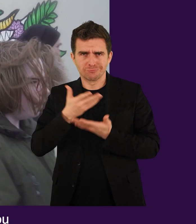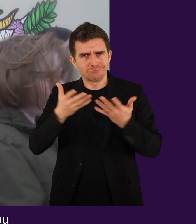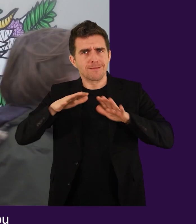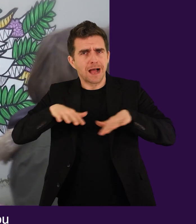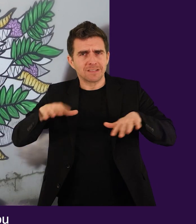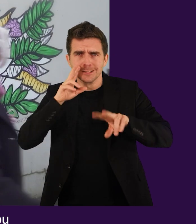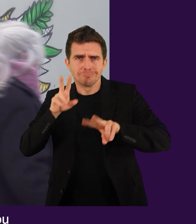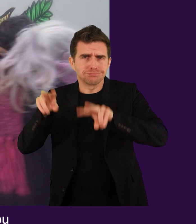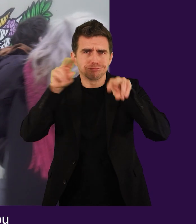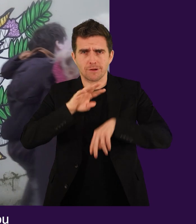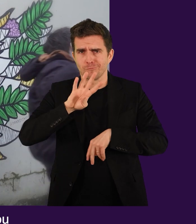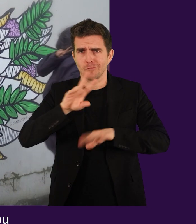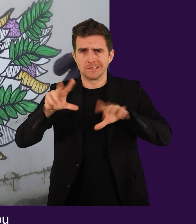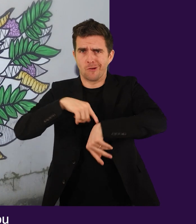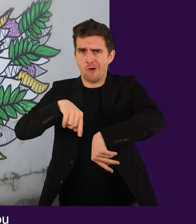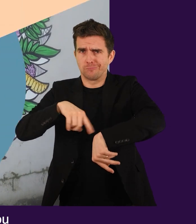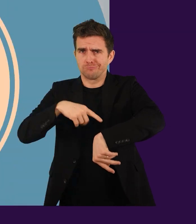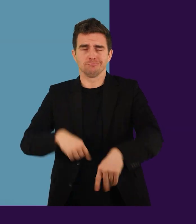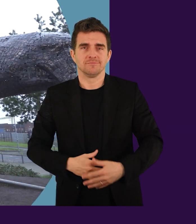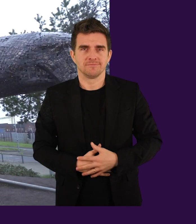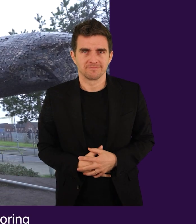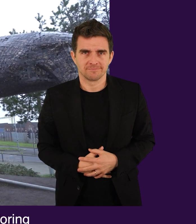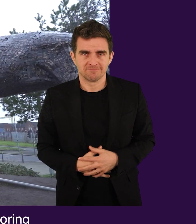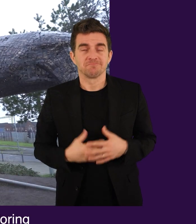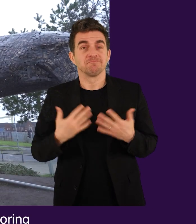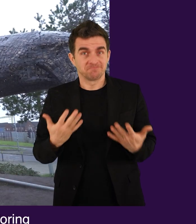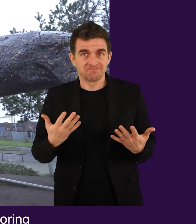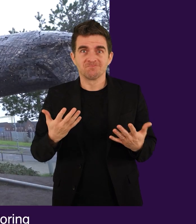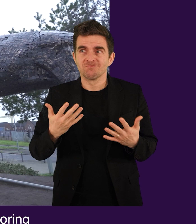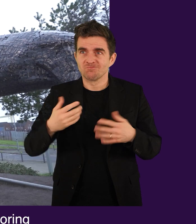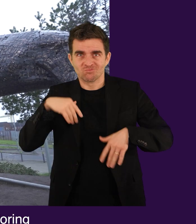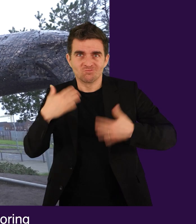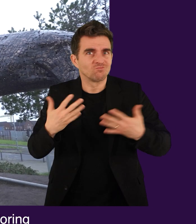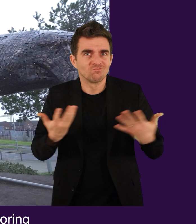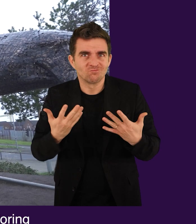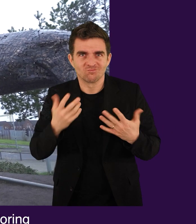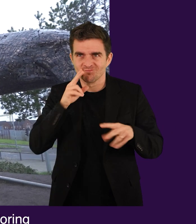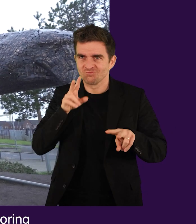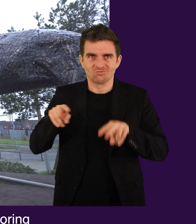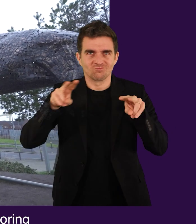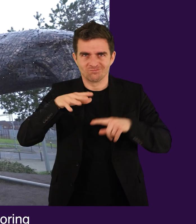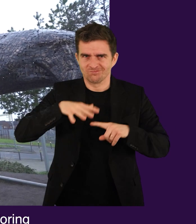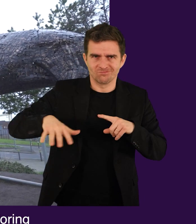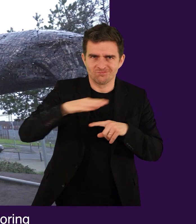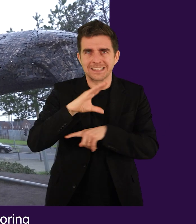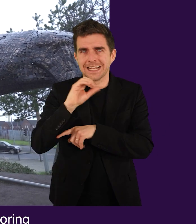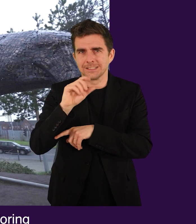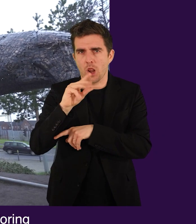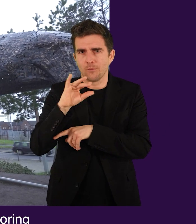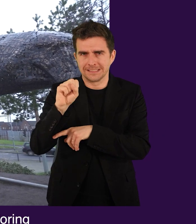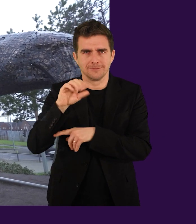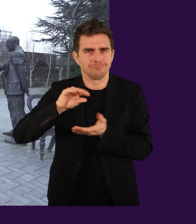things with 48 Hours in Belfast. In day 1, we started by exploring C.S. Lewis Square in